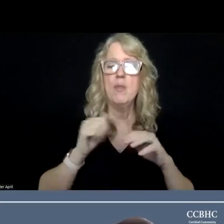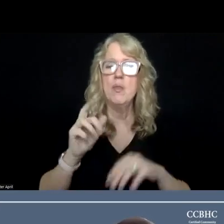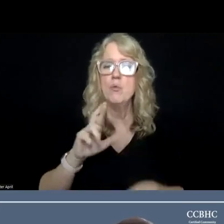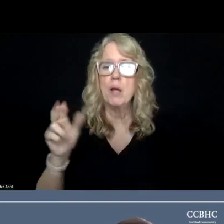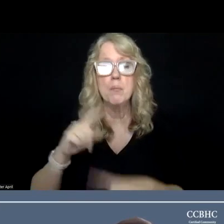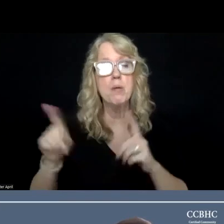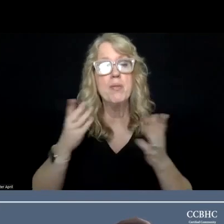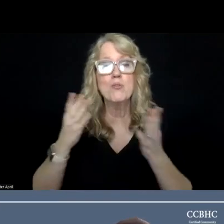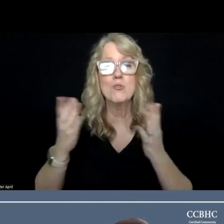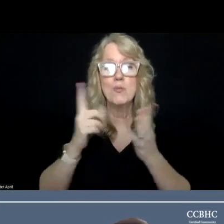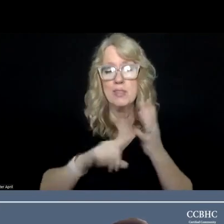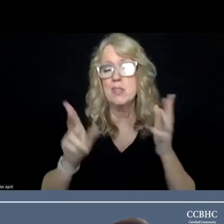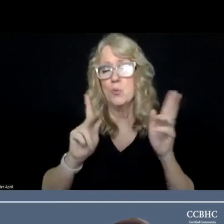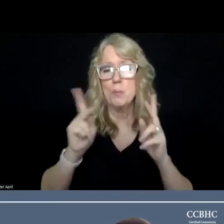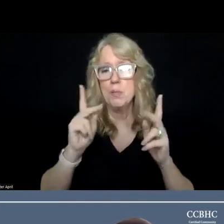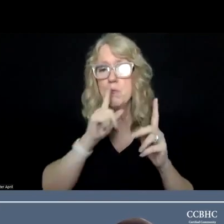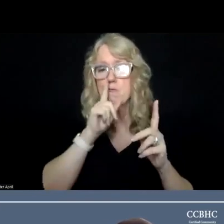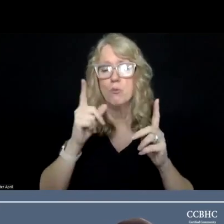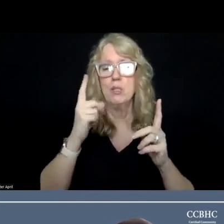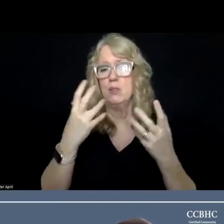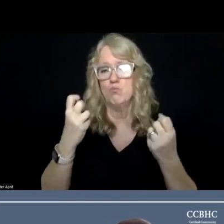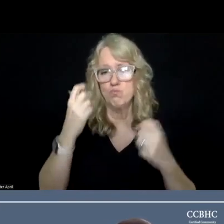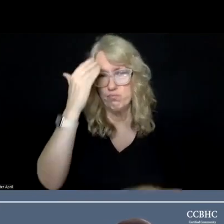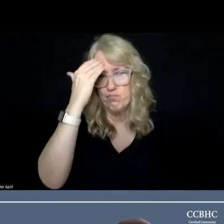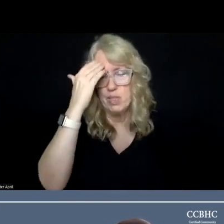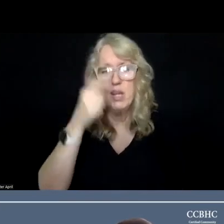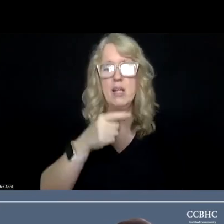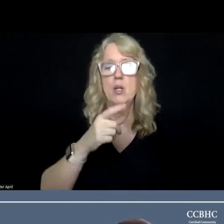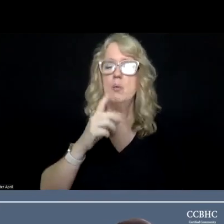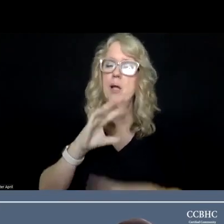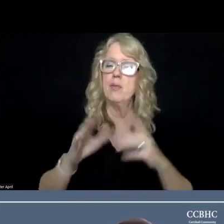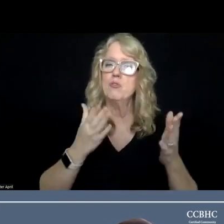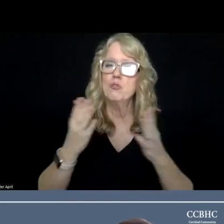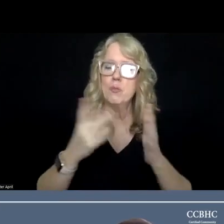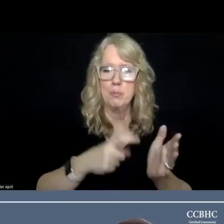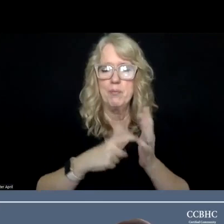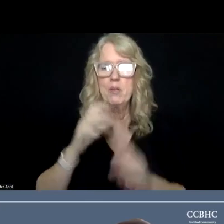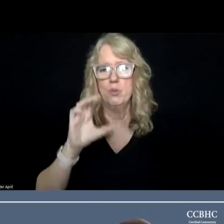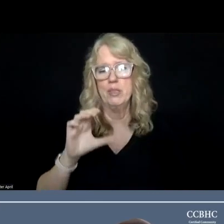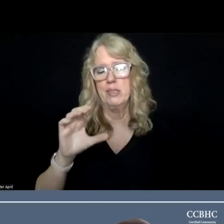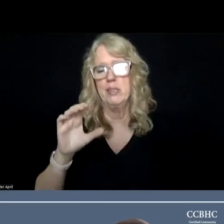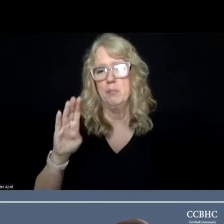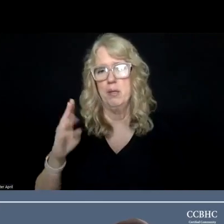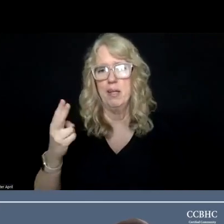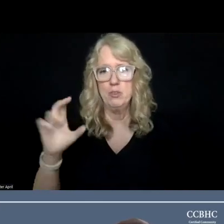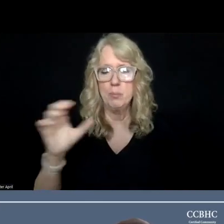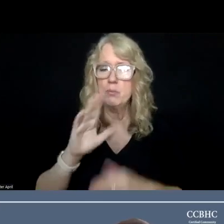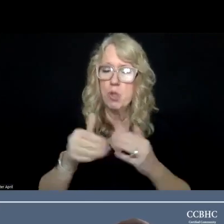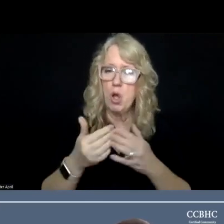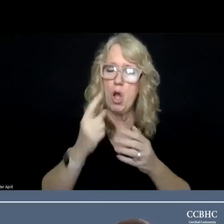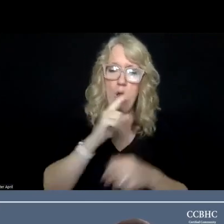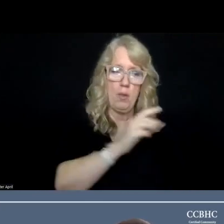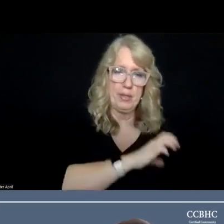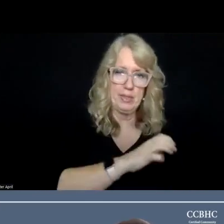the services are what people really care about. And so I want to talk a little bit about the service requirements for CCBHC. So all certified community behavioral health